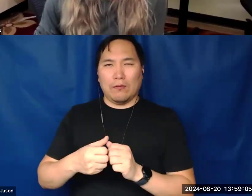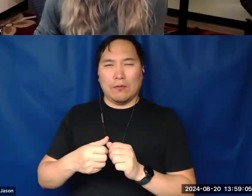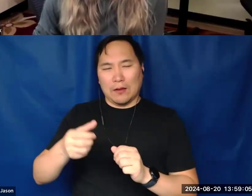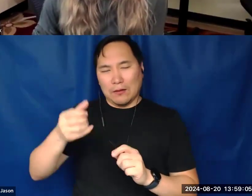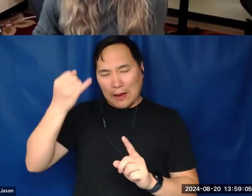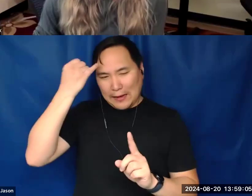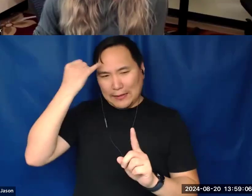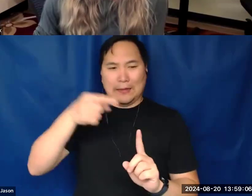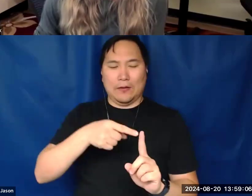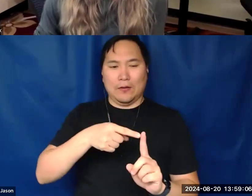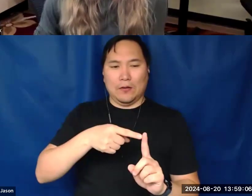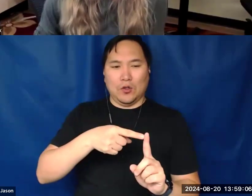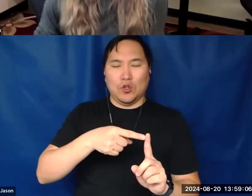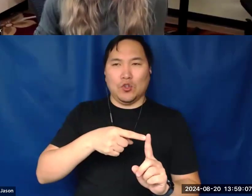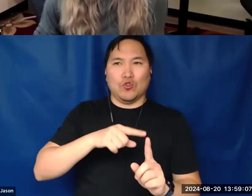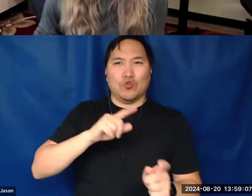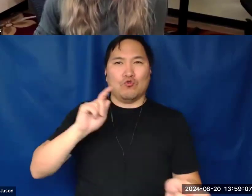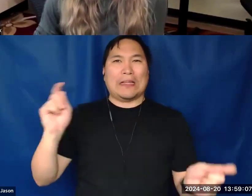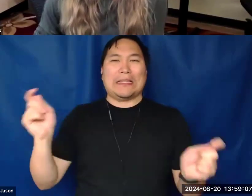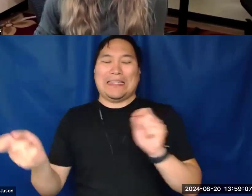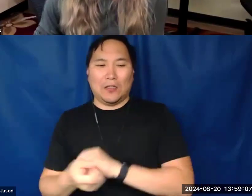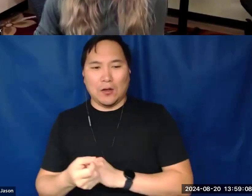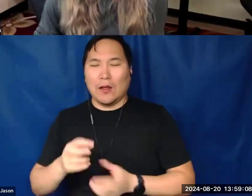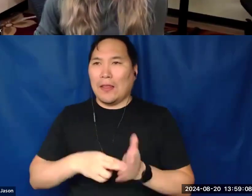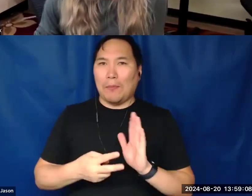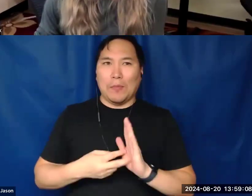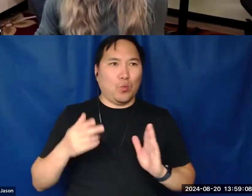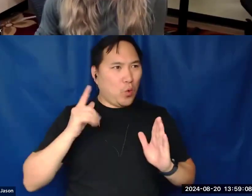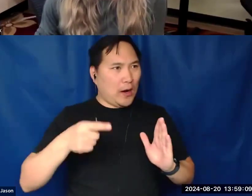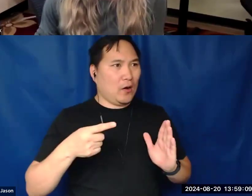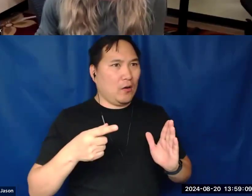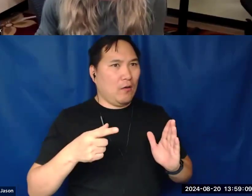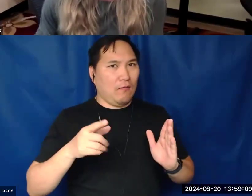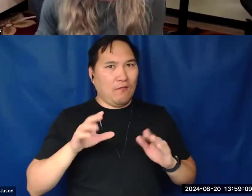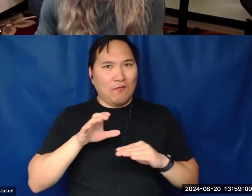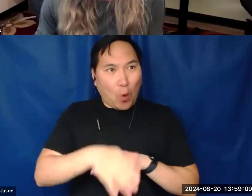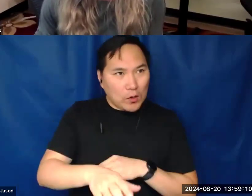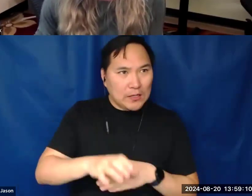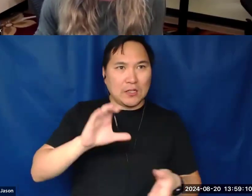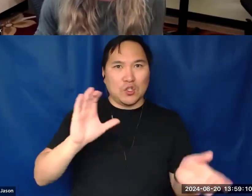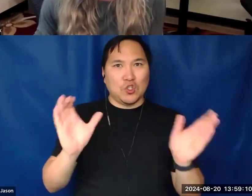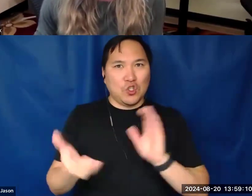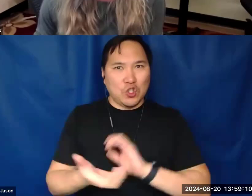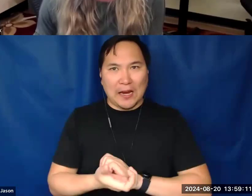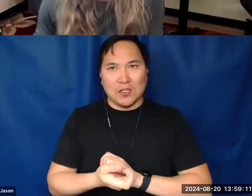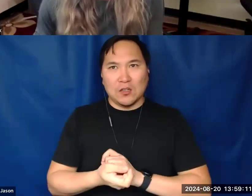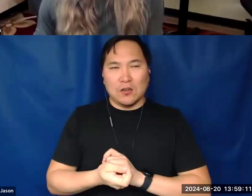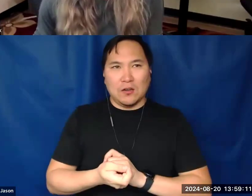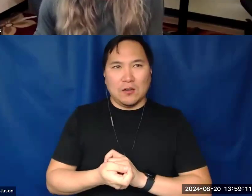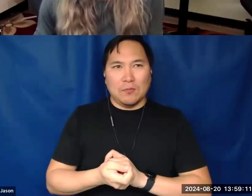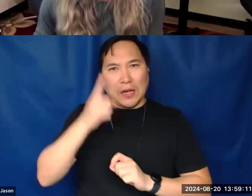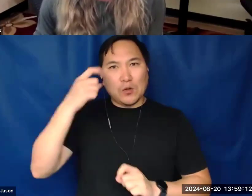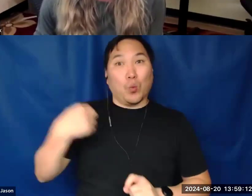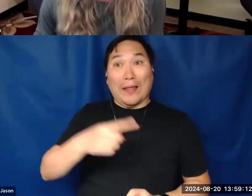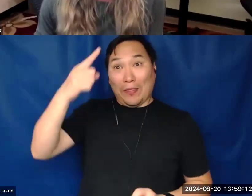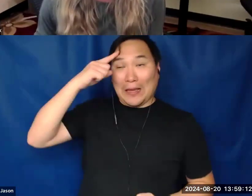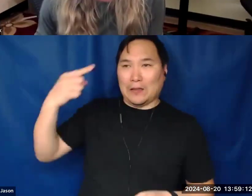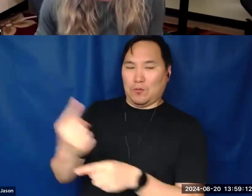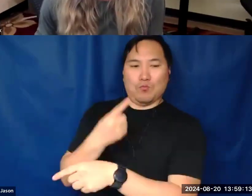transition option means we're directing change to something along the lines of where we think it should be, and that